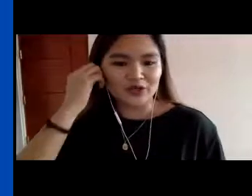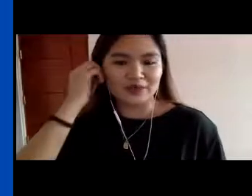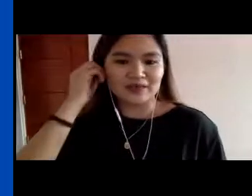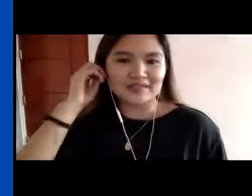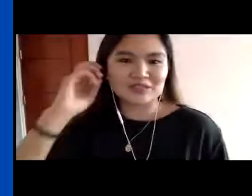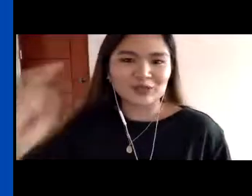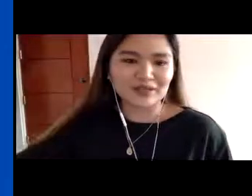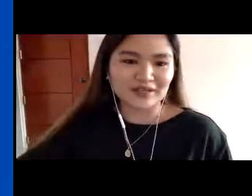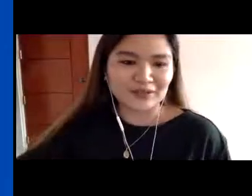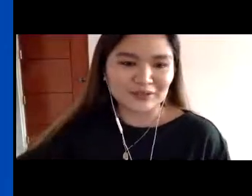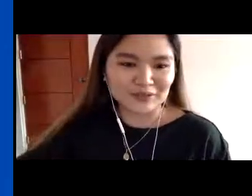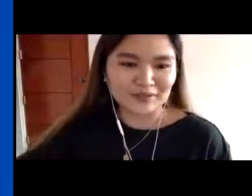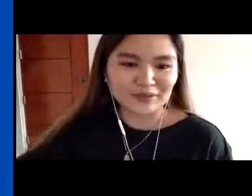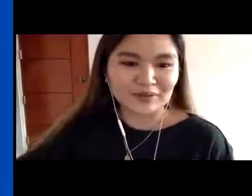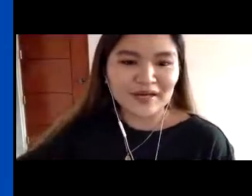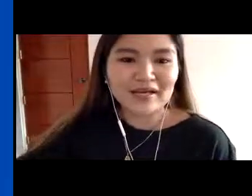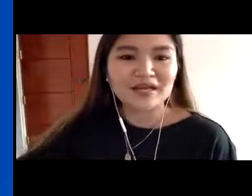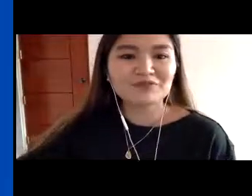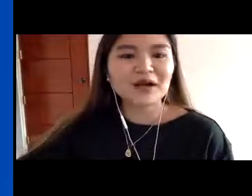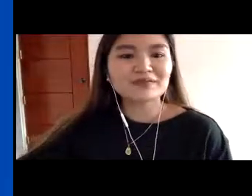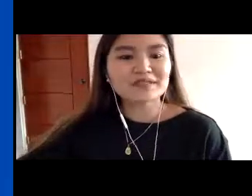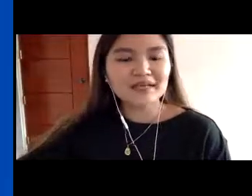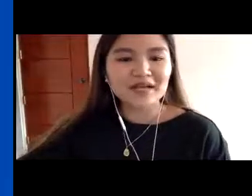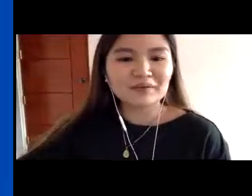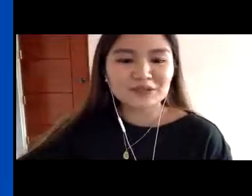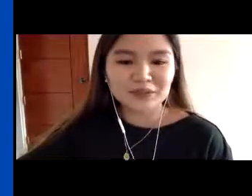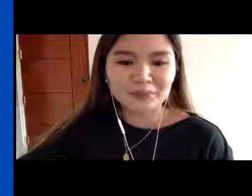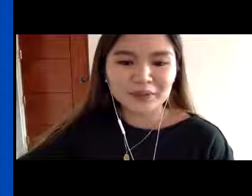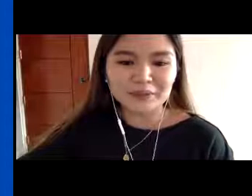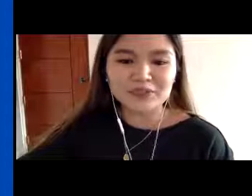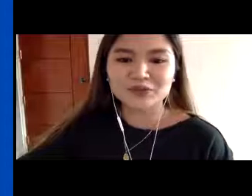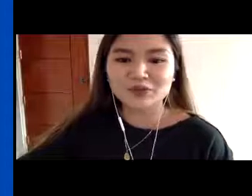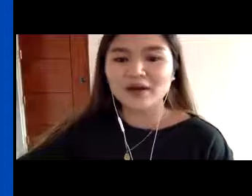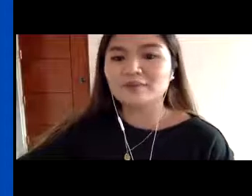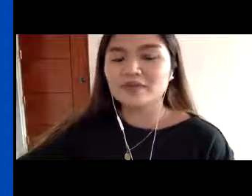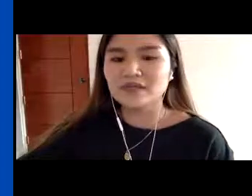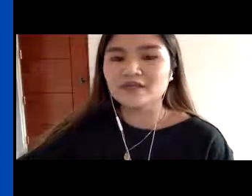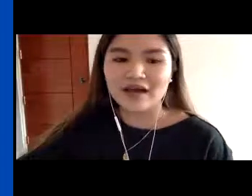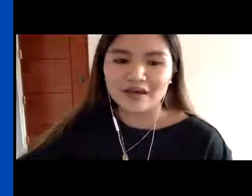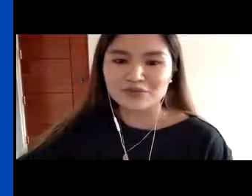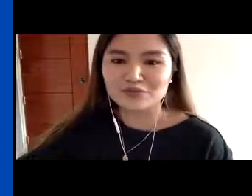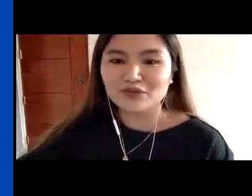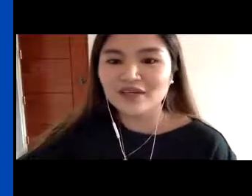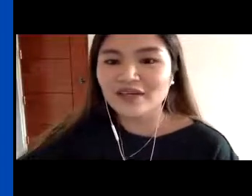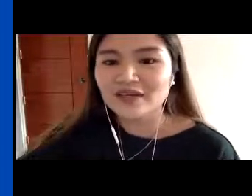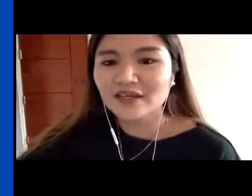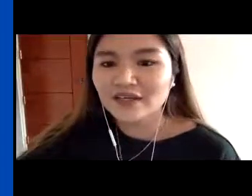Okay, sorry about that. Sorry, nag-ano yung internet ko. And for our sign language interpreter, Ms. Rodora B. Daef.